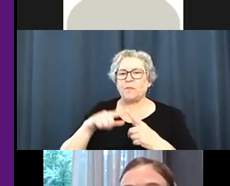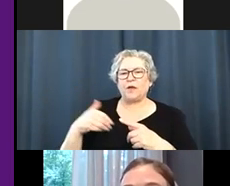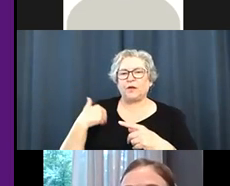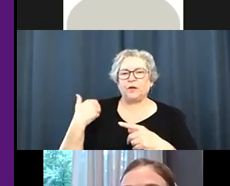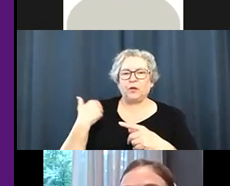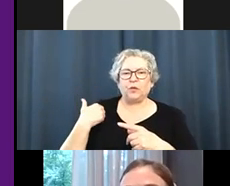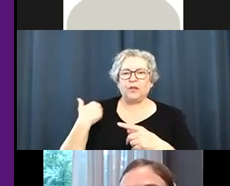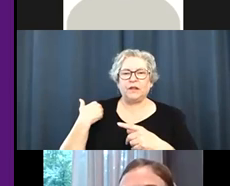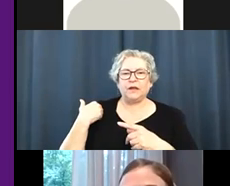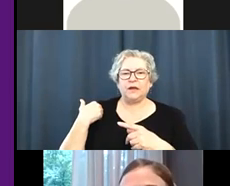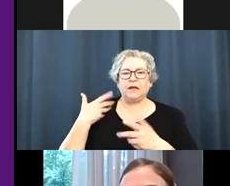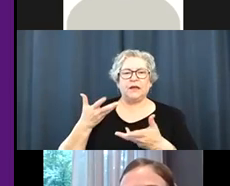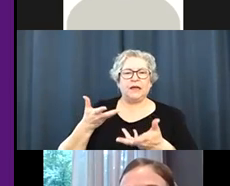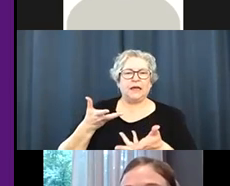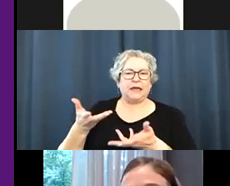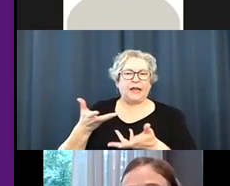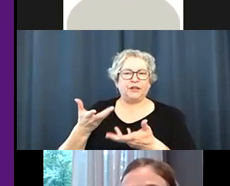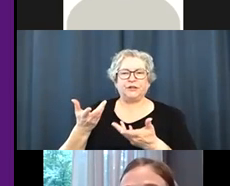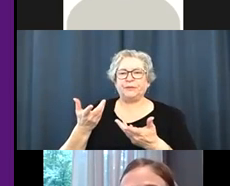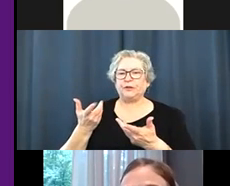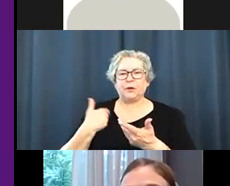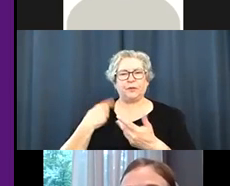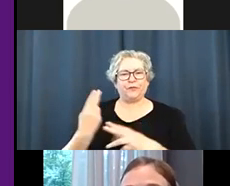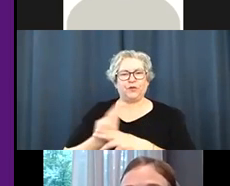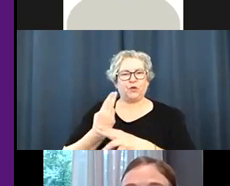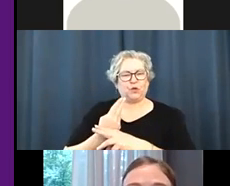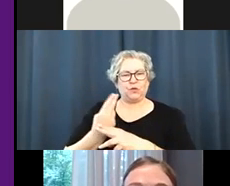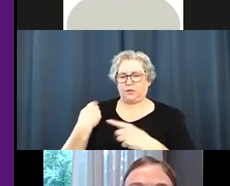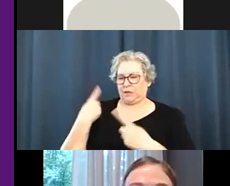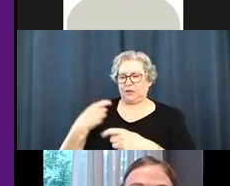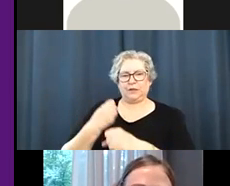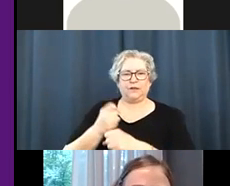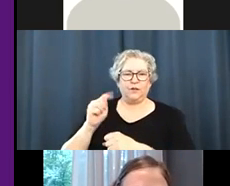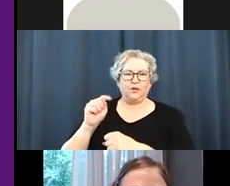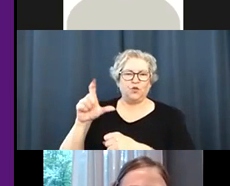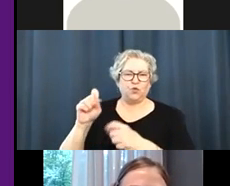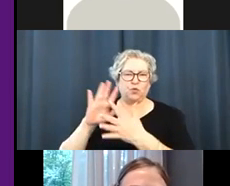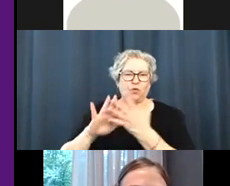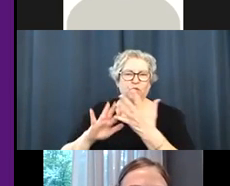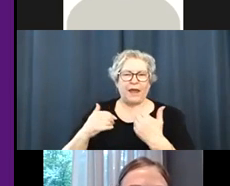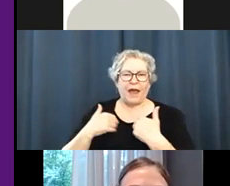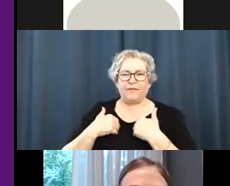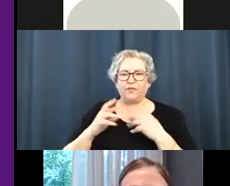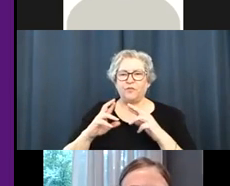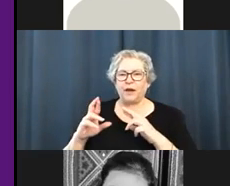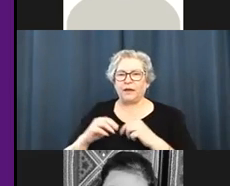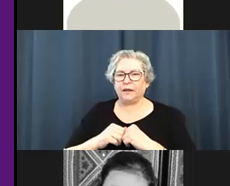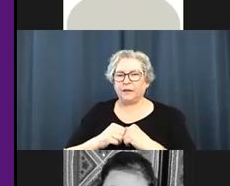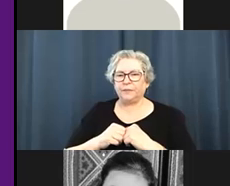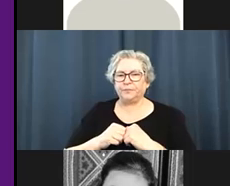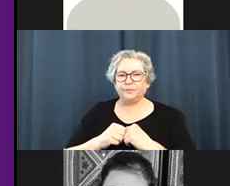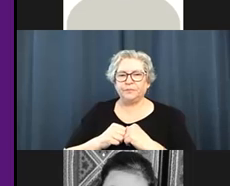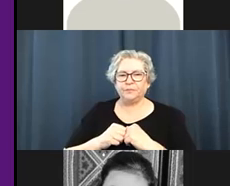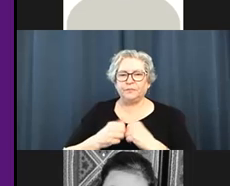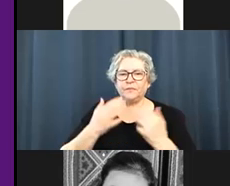tools that have been developed over the past year to support all of you in that endeavor. Well, and thank